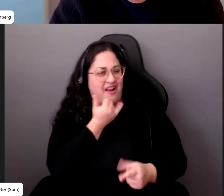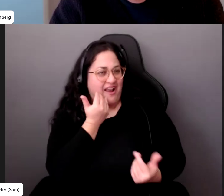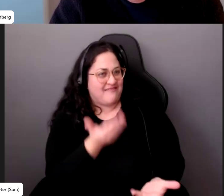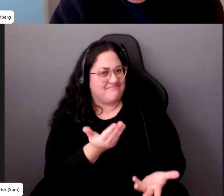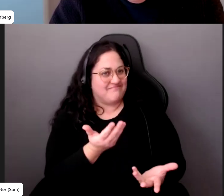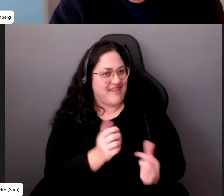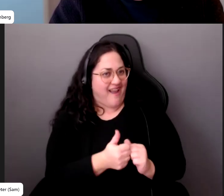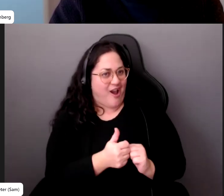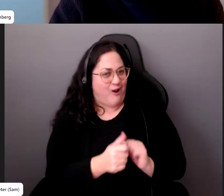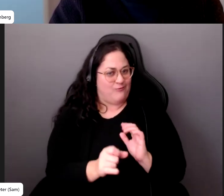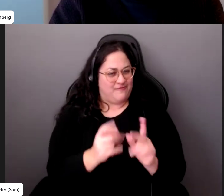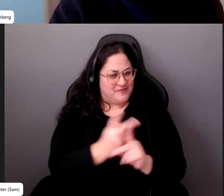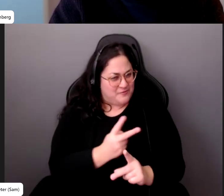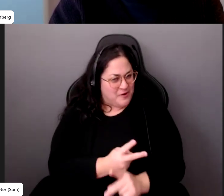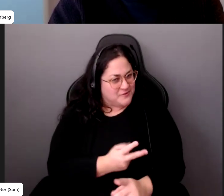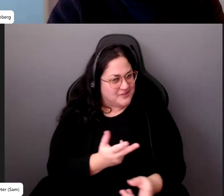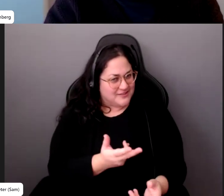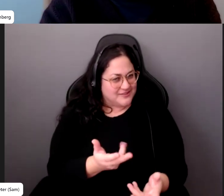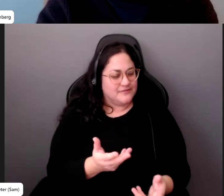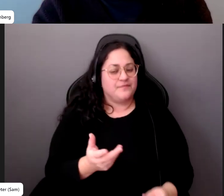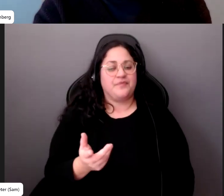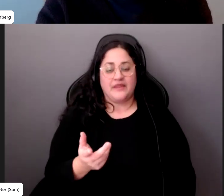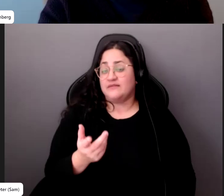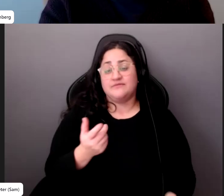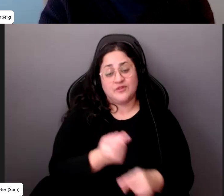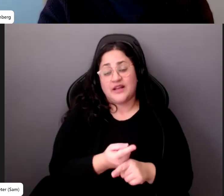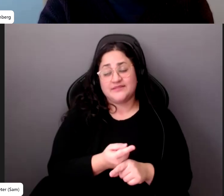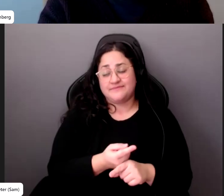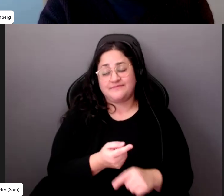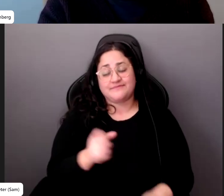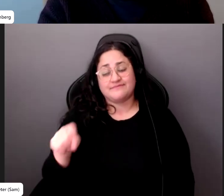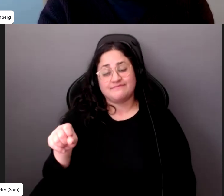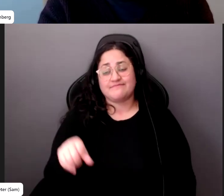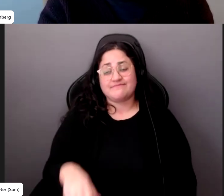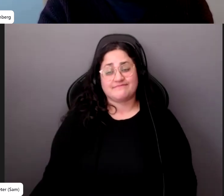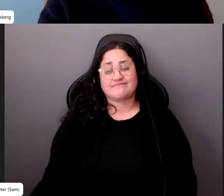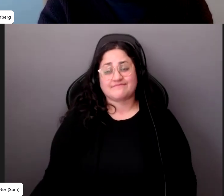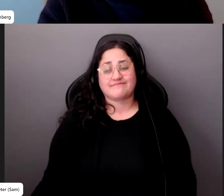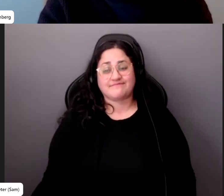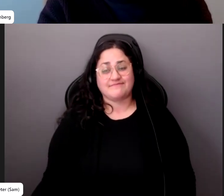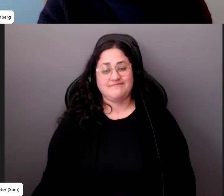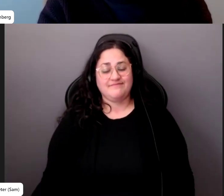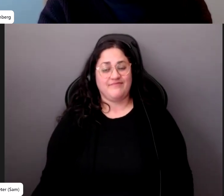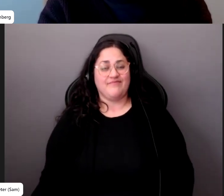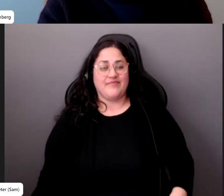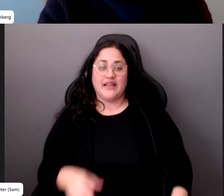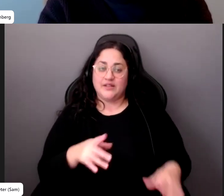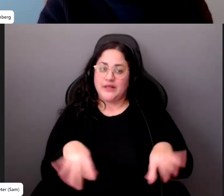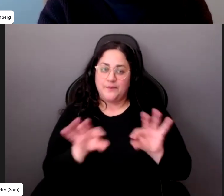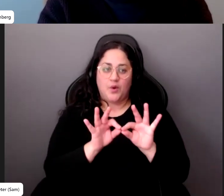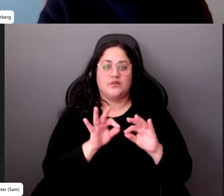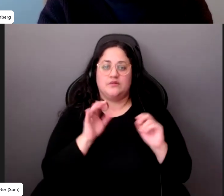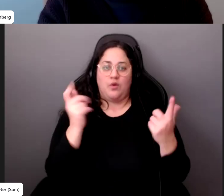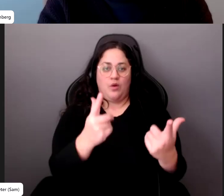some extent a bit of disinformation? And there's Yeah. still a personal effort, I think, required for double checking everything and kind